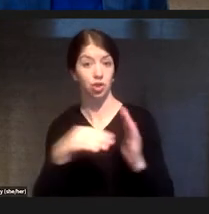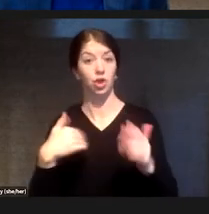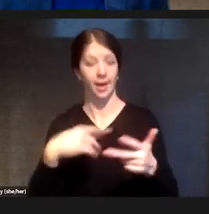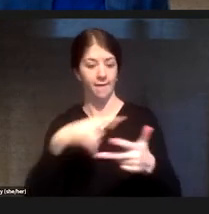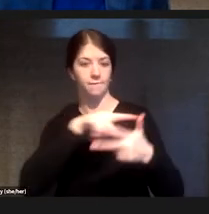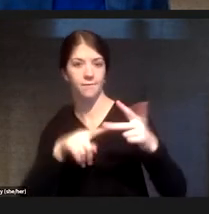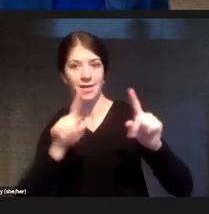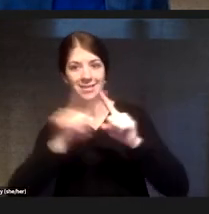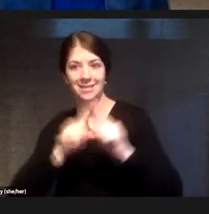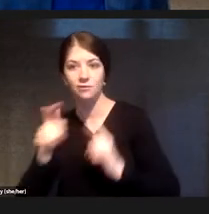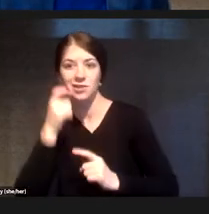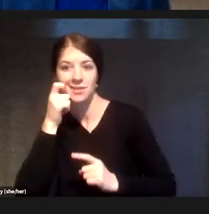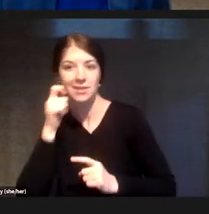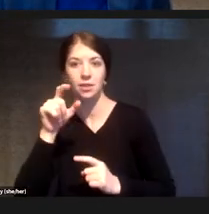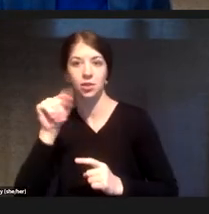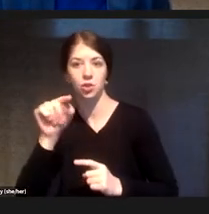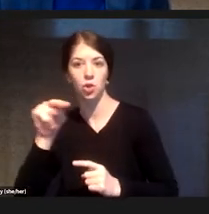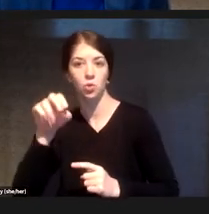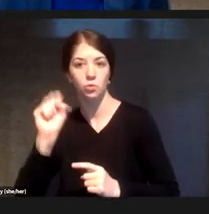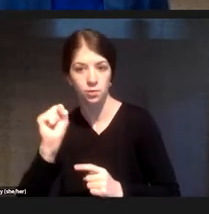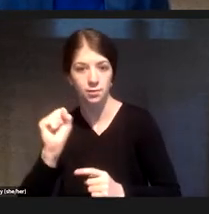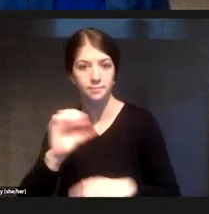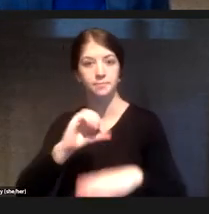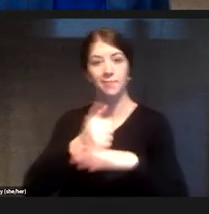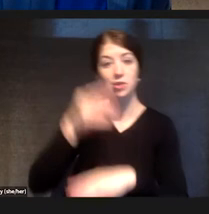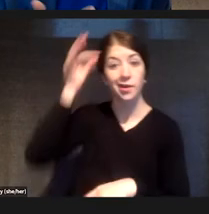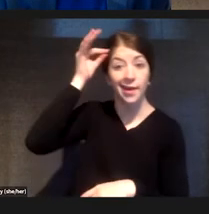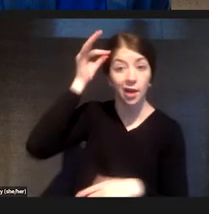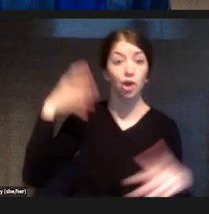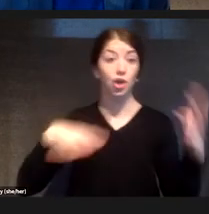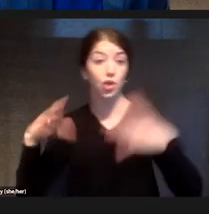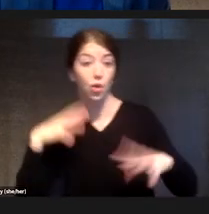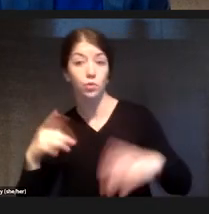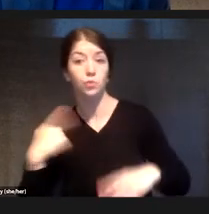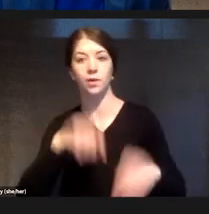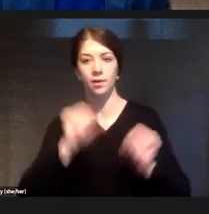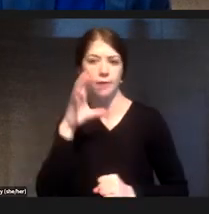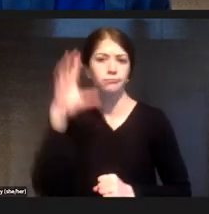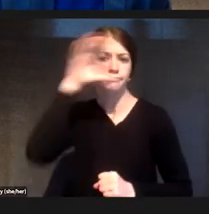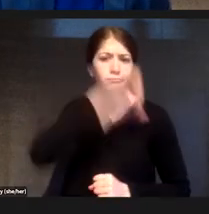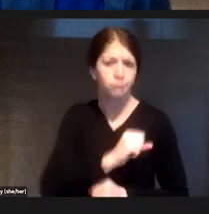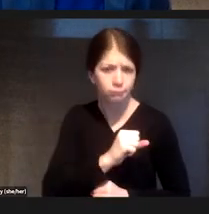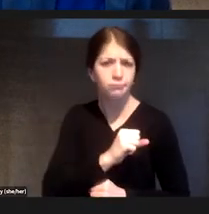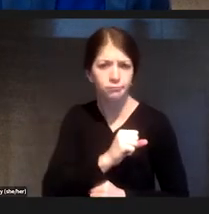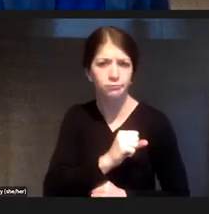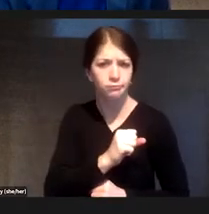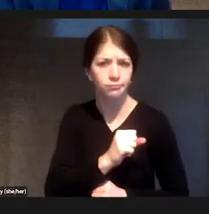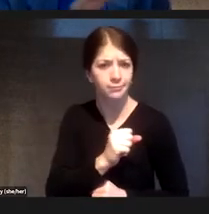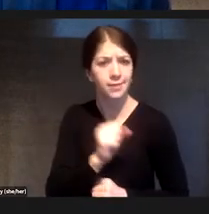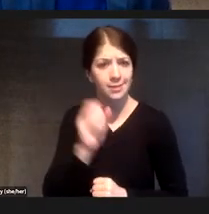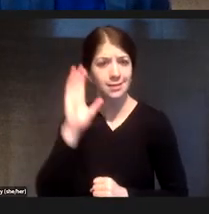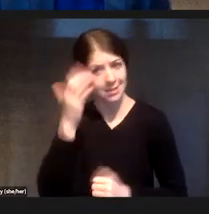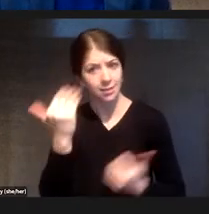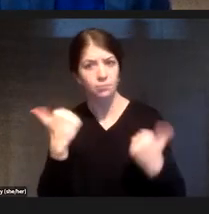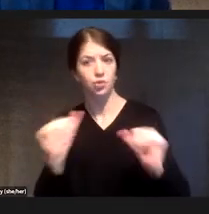tones. Based on the hair and the clothing, we can make assumptions about the fact that we are trying to now have more